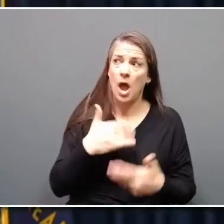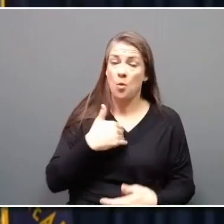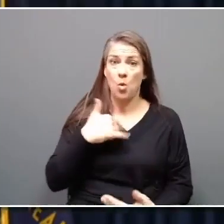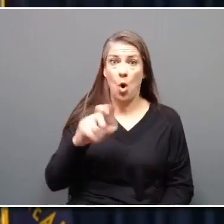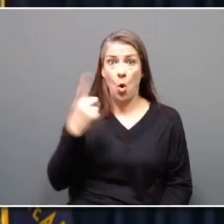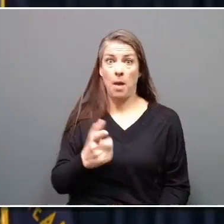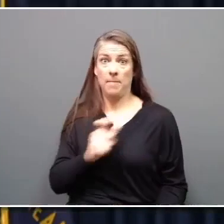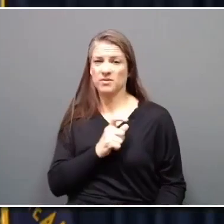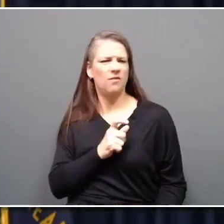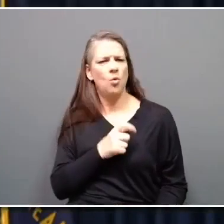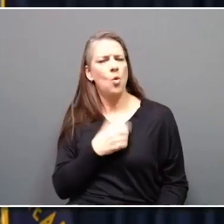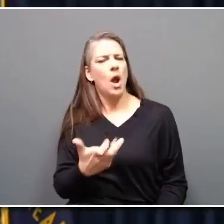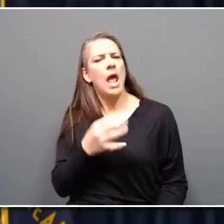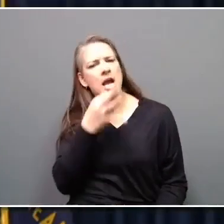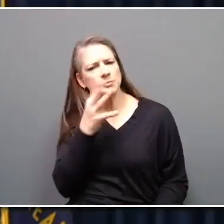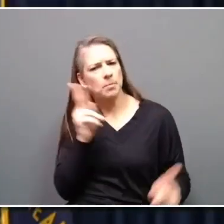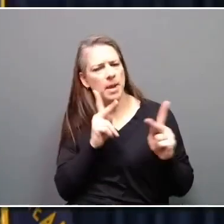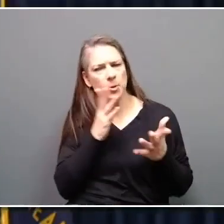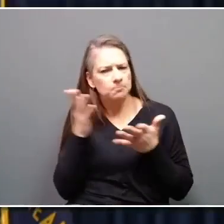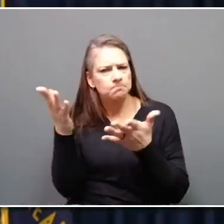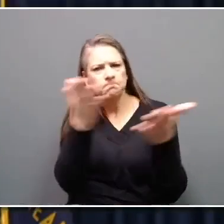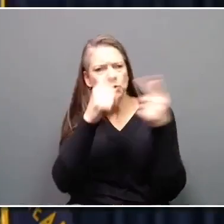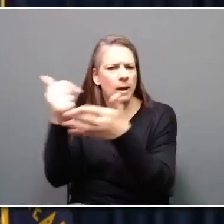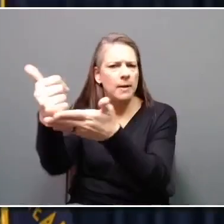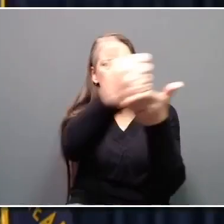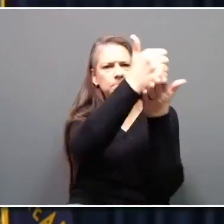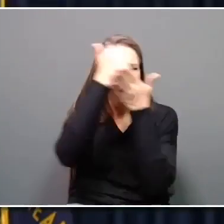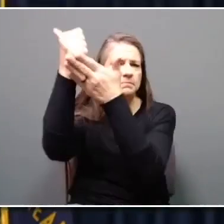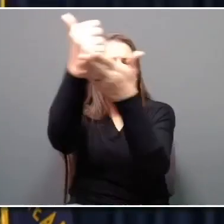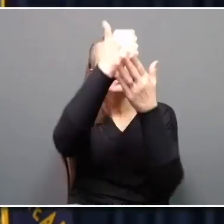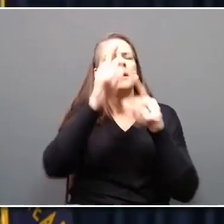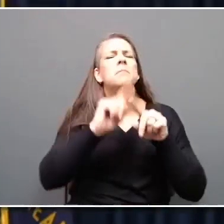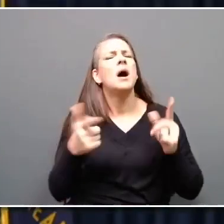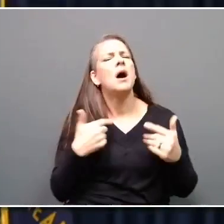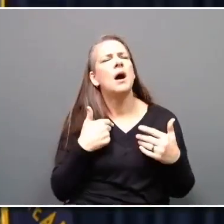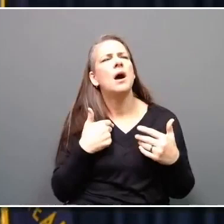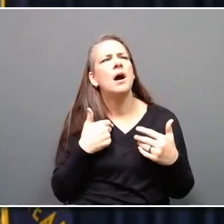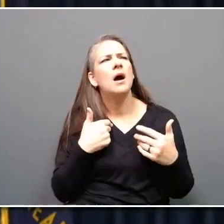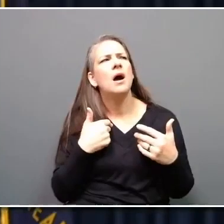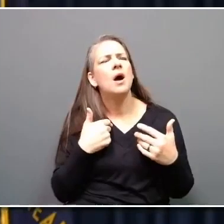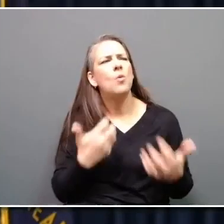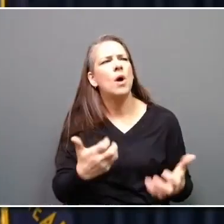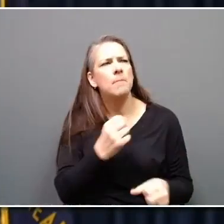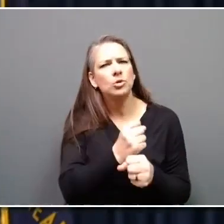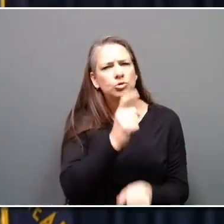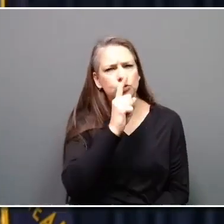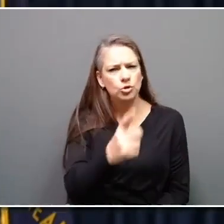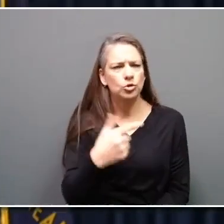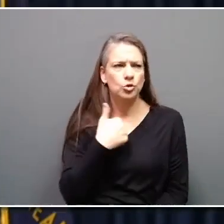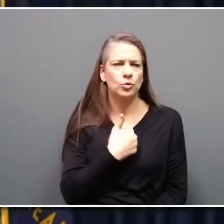that are going out and helping. But I want to make sure that we all have the